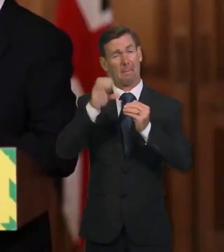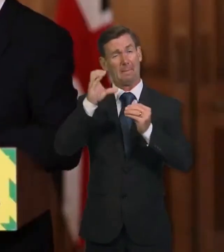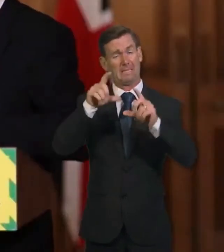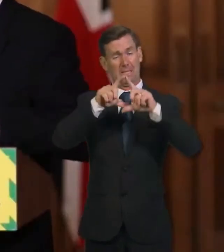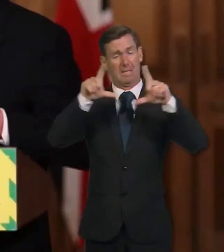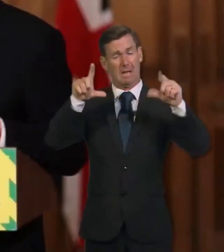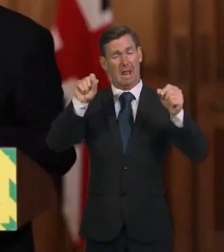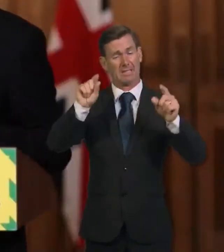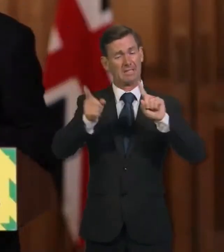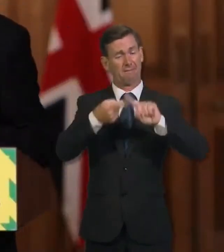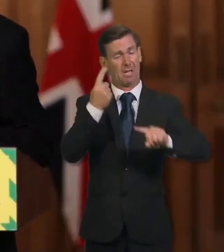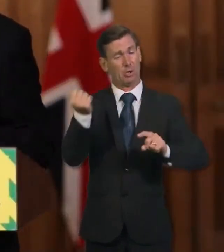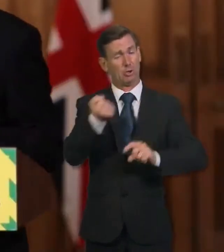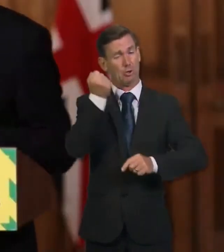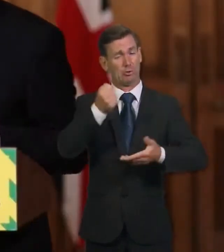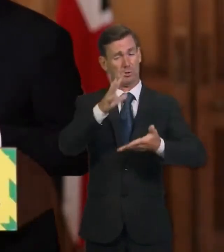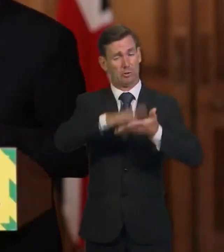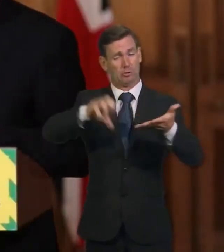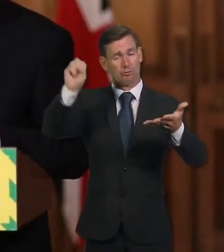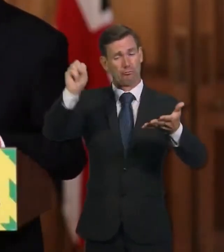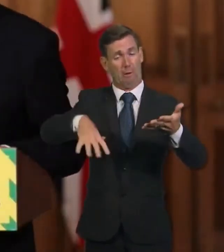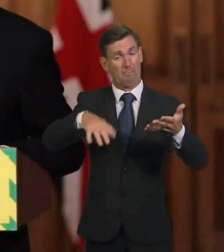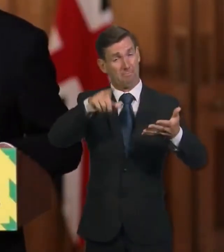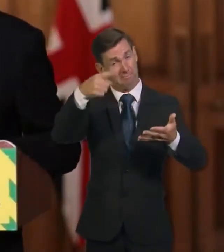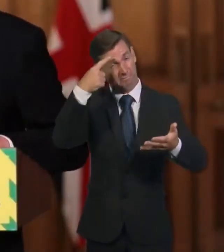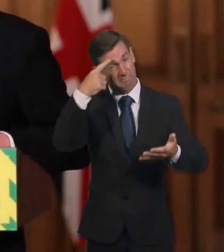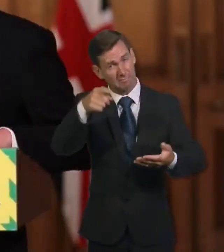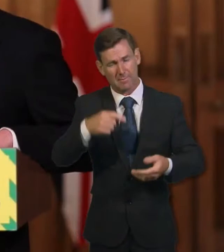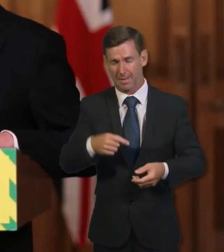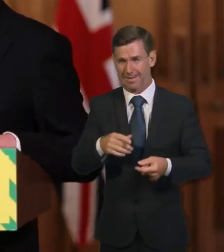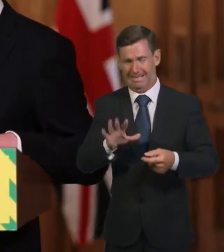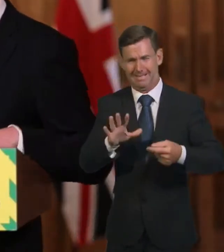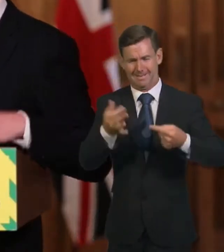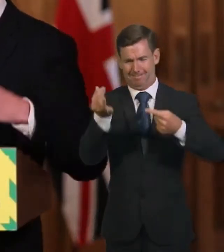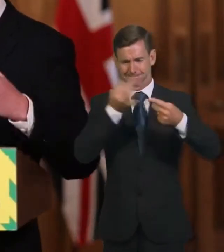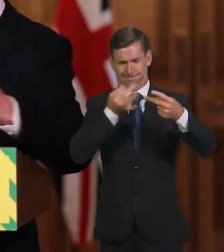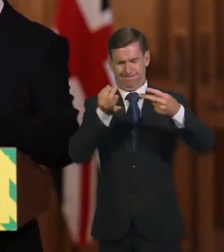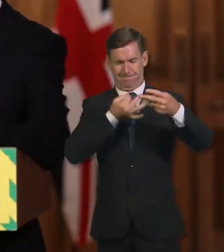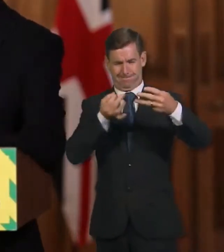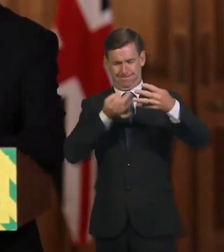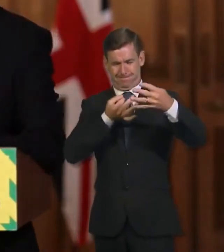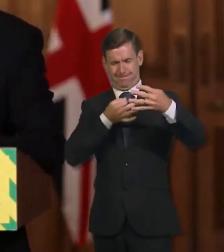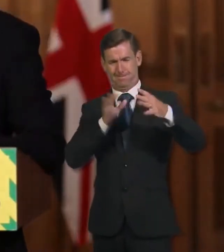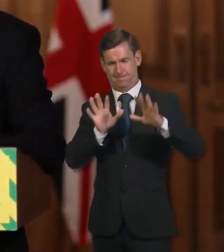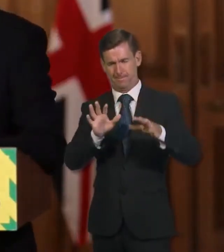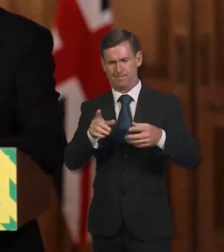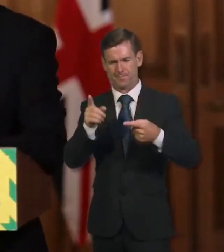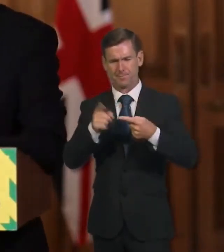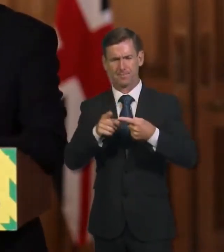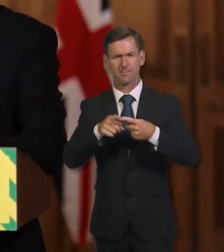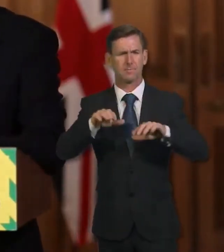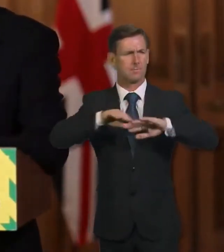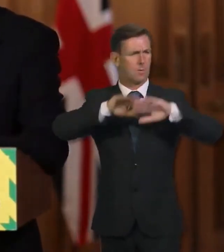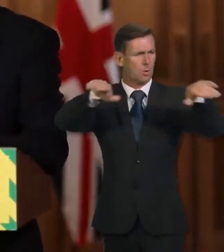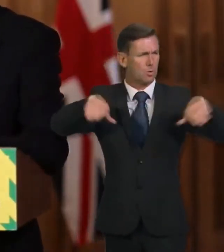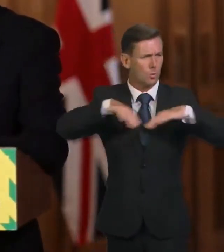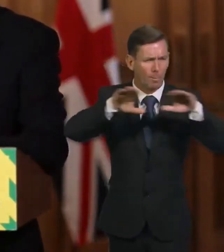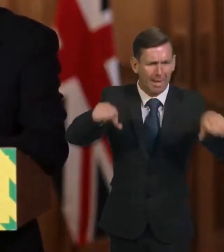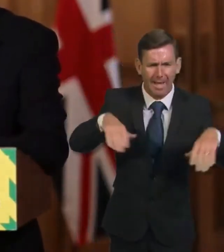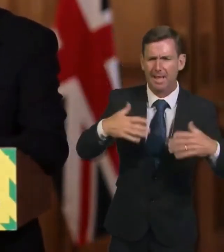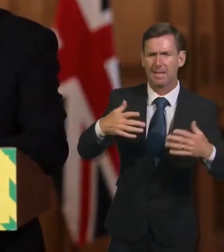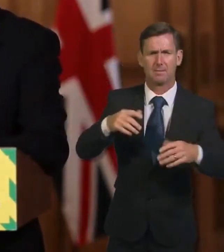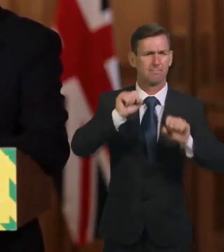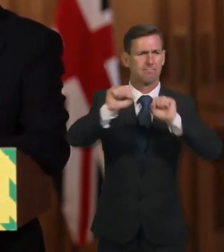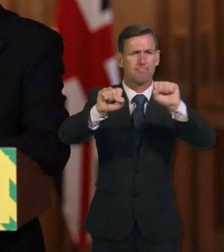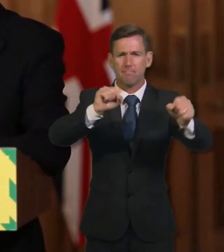Lots of questions there to cover. Look, I think in respect of the experience of swimming pools, or indeed all of the rest of the areas we've reopened,